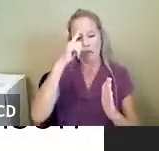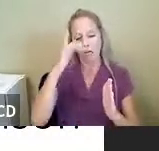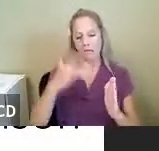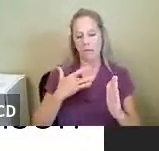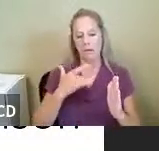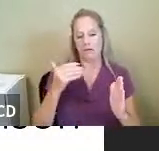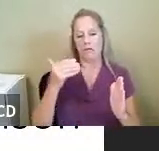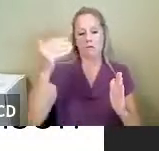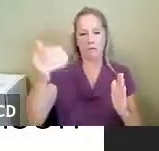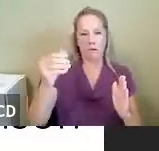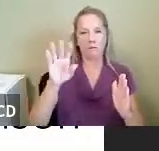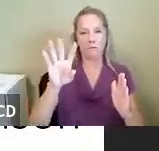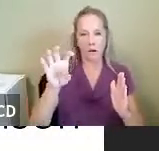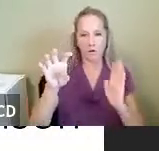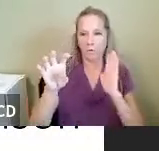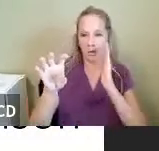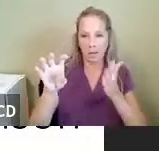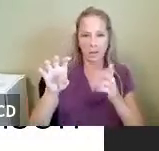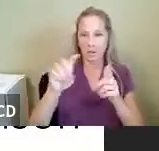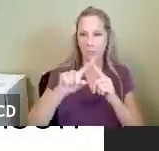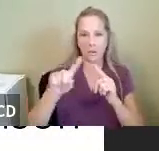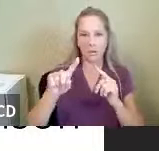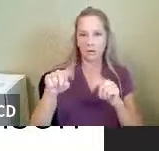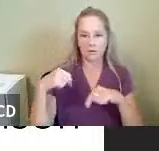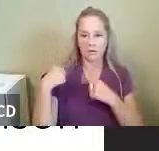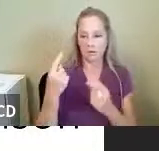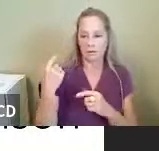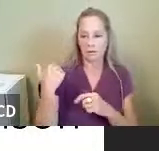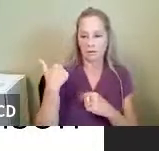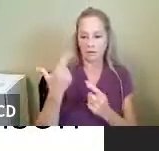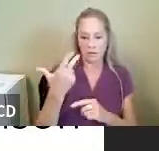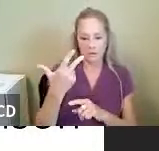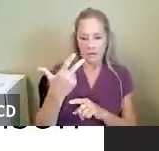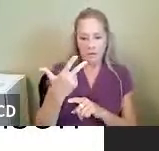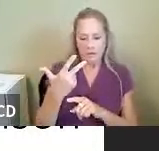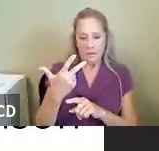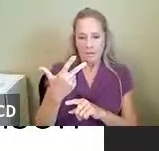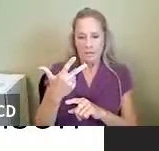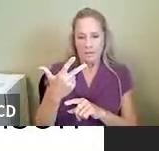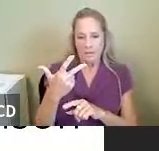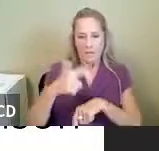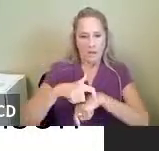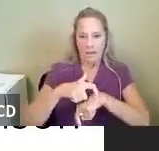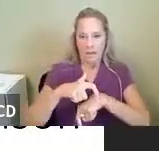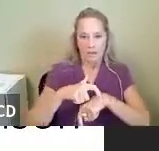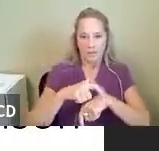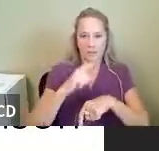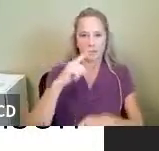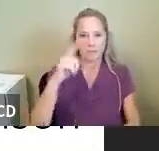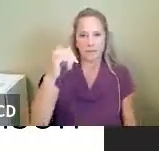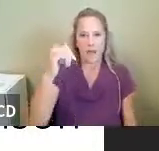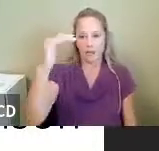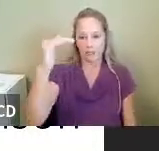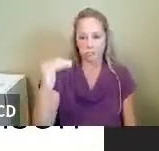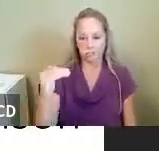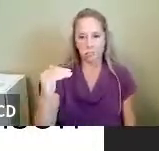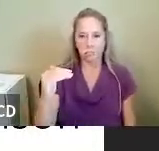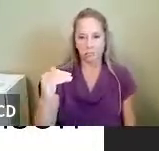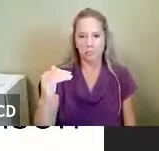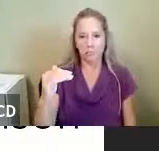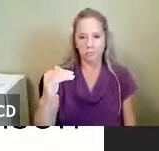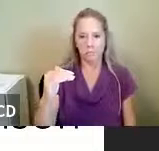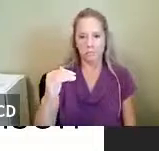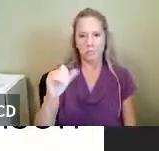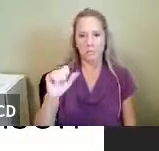And here you see the last 3 trend lines. September 2nd is in yellow. The pink is September 9th,